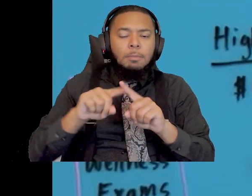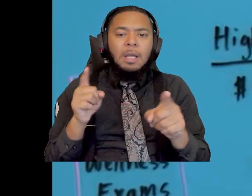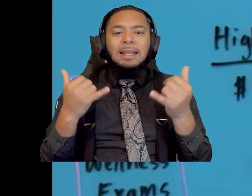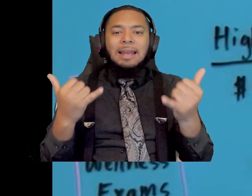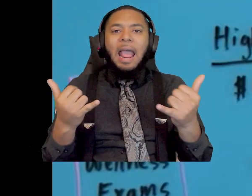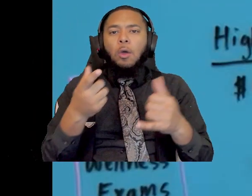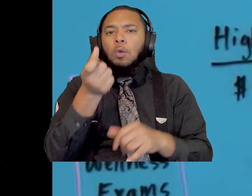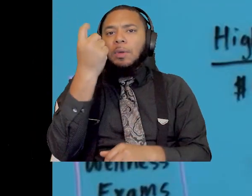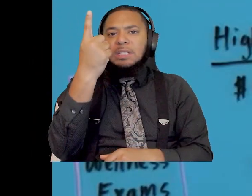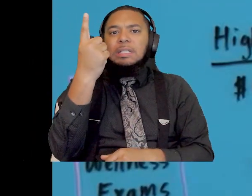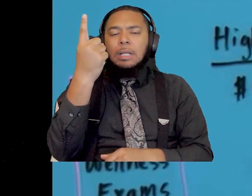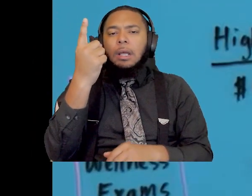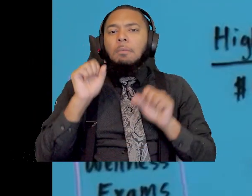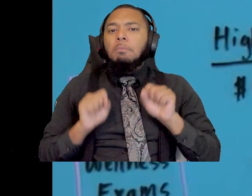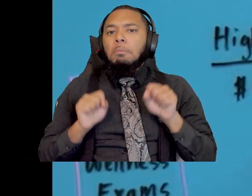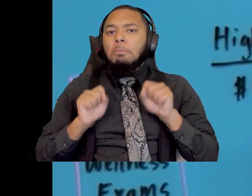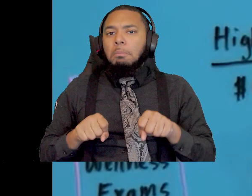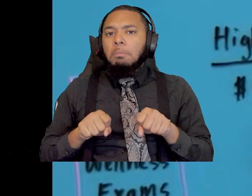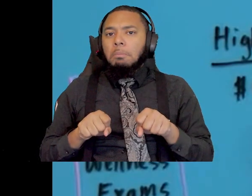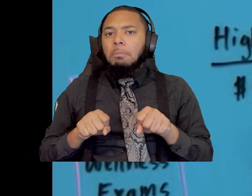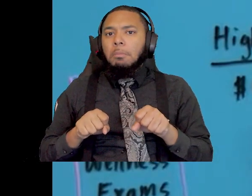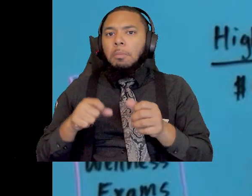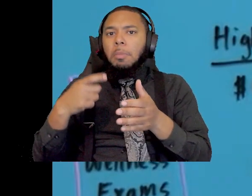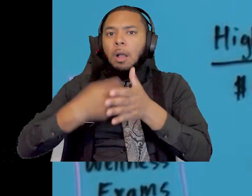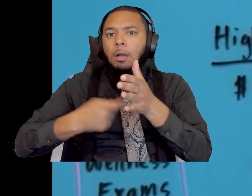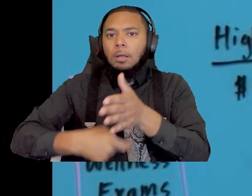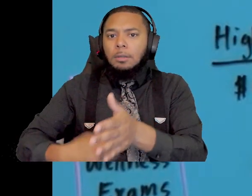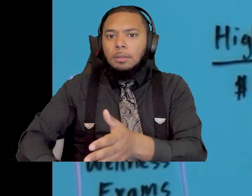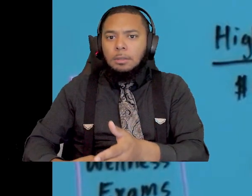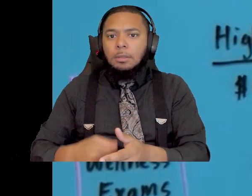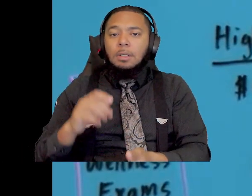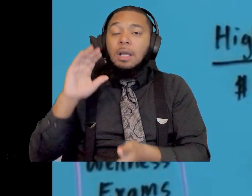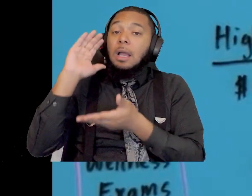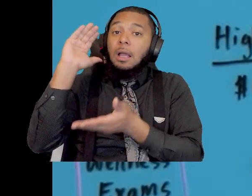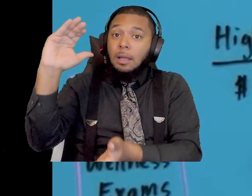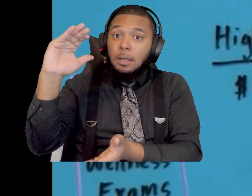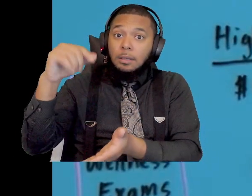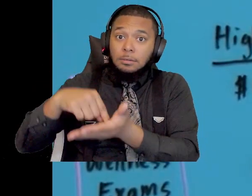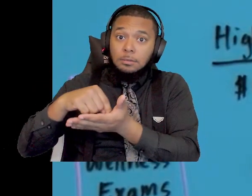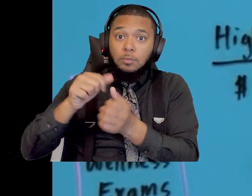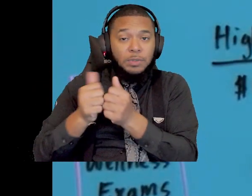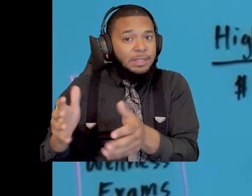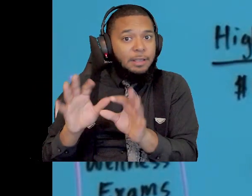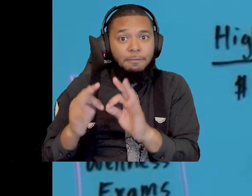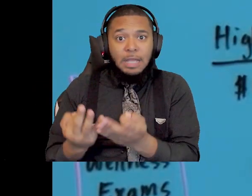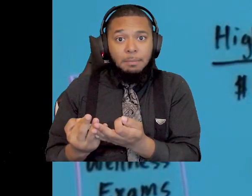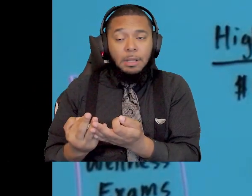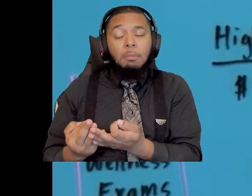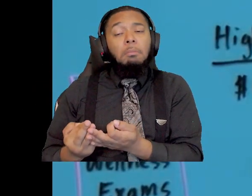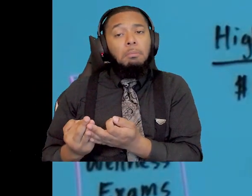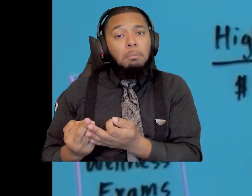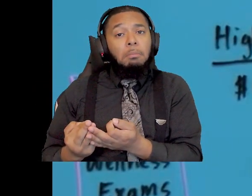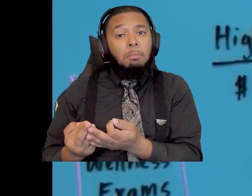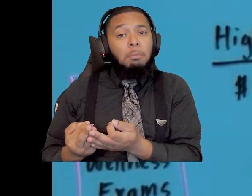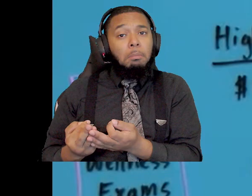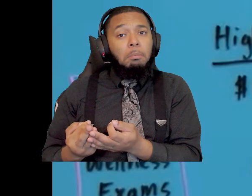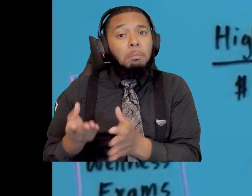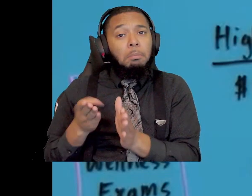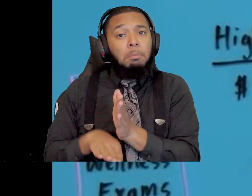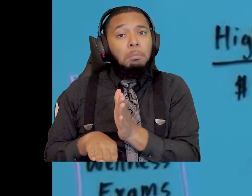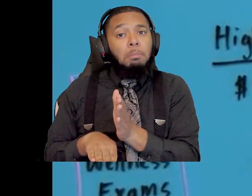now you know the implications of it high deductible plans without families pretty affordable